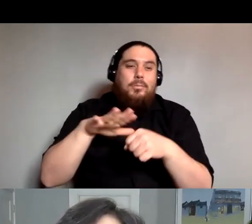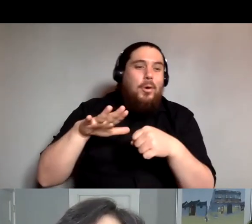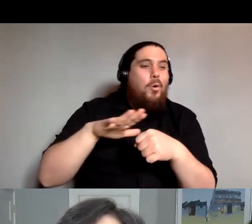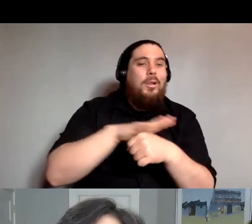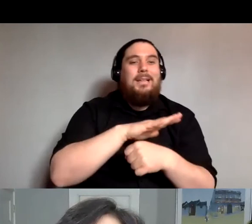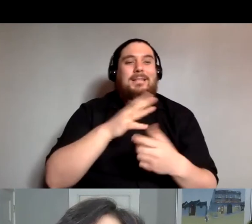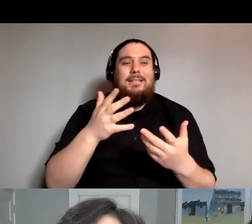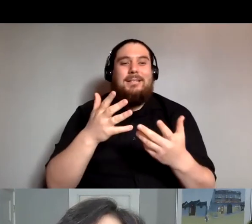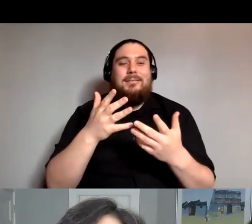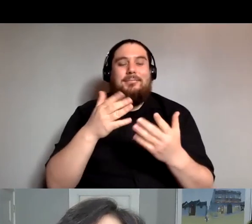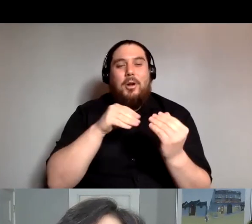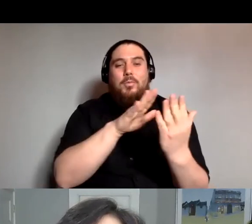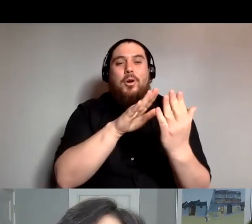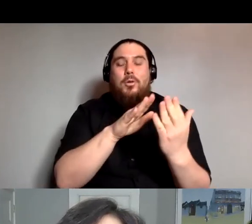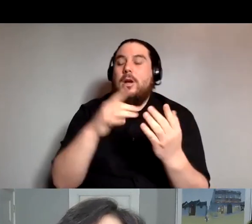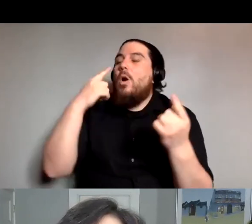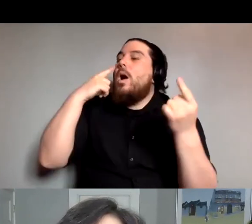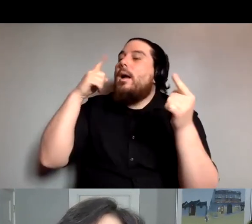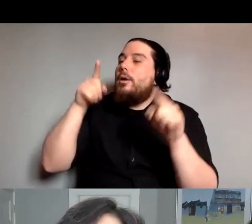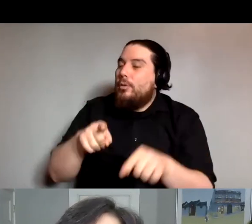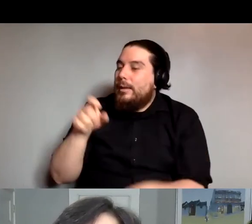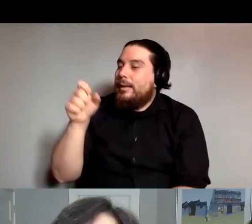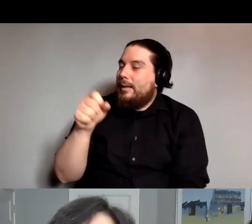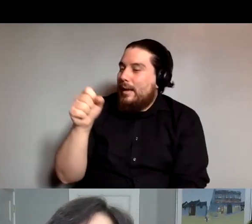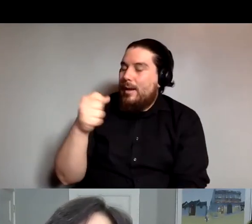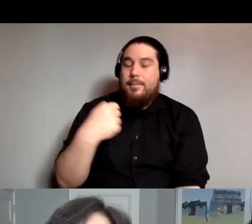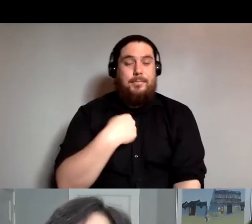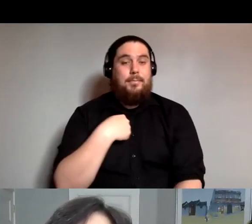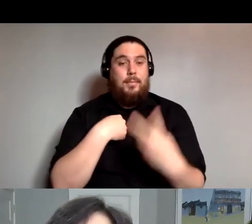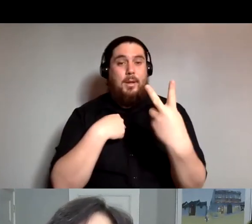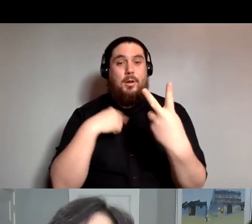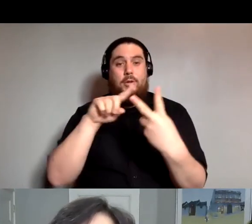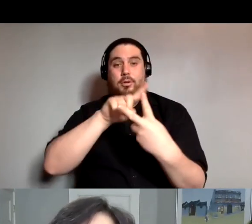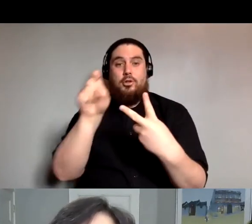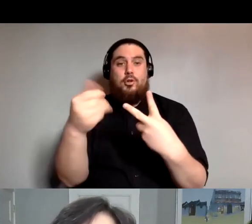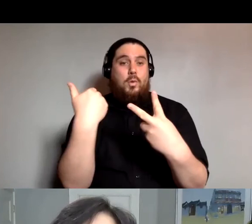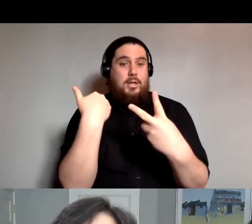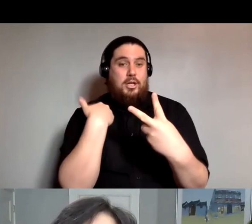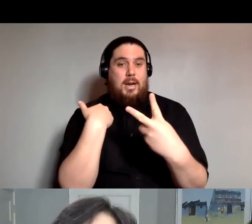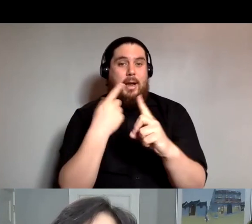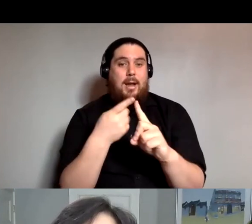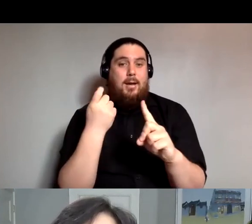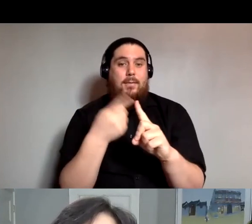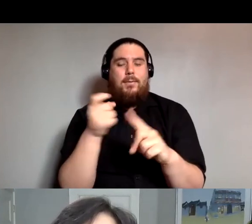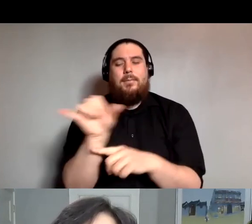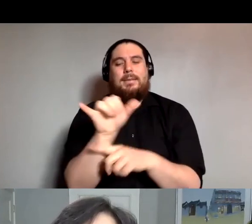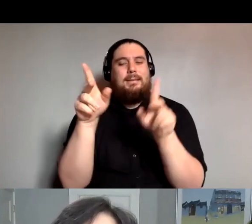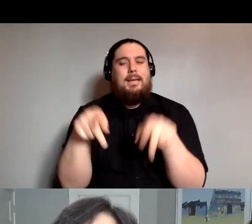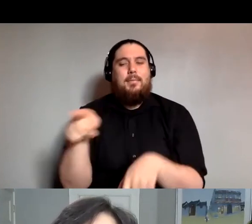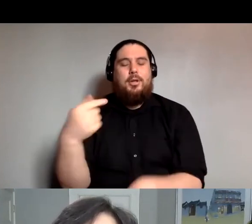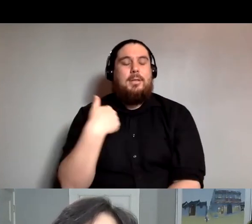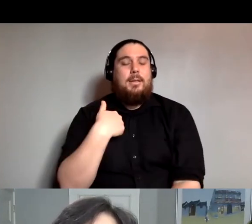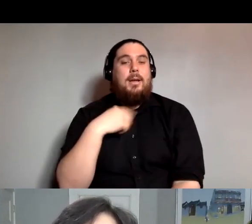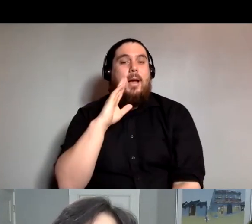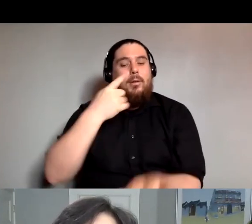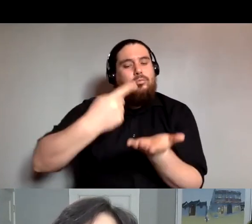Agree. I'm gonna, there's two questions from and they're from the same person, and I'm gonna talk